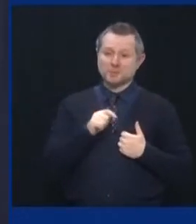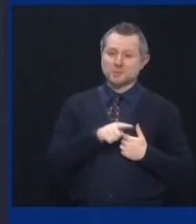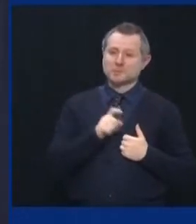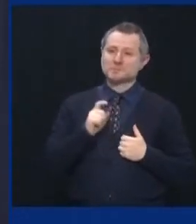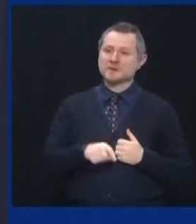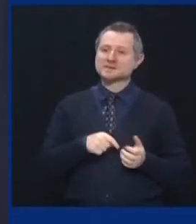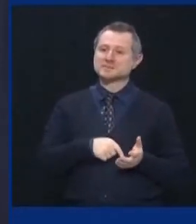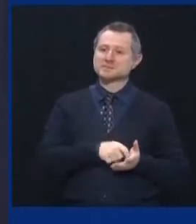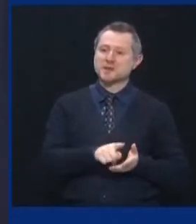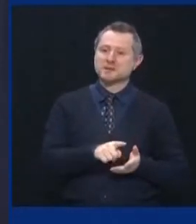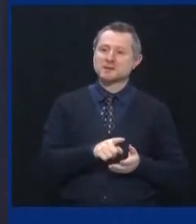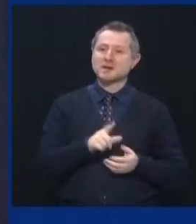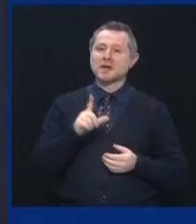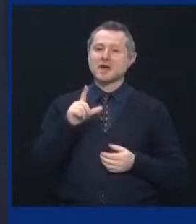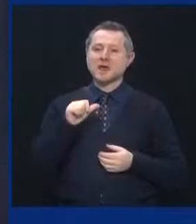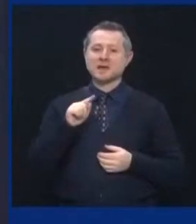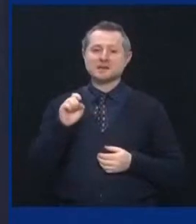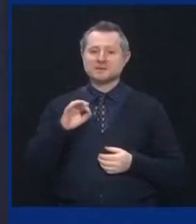and penalties.